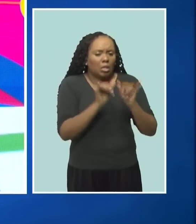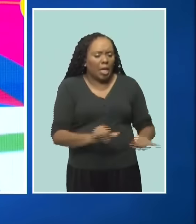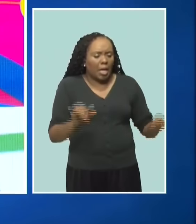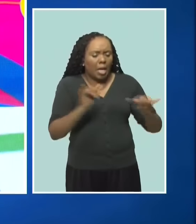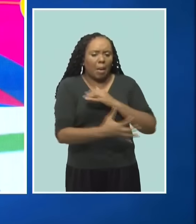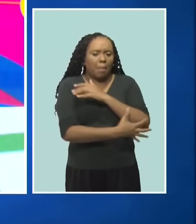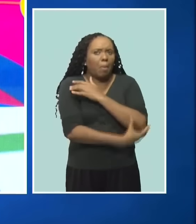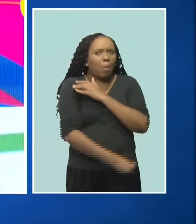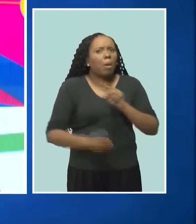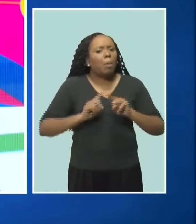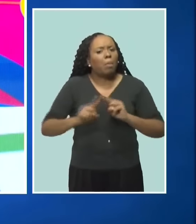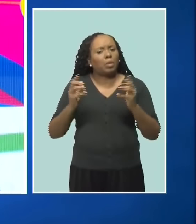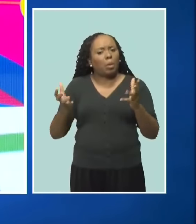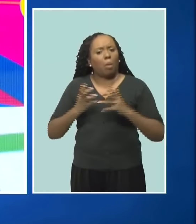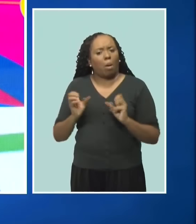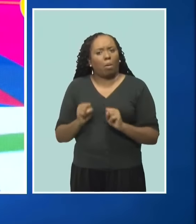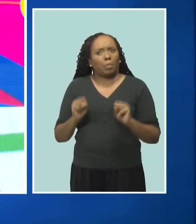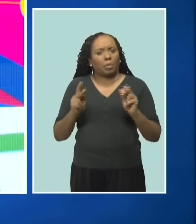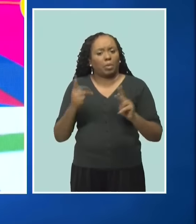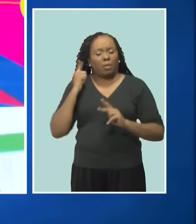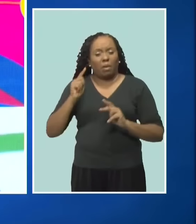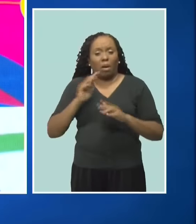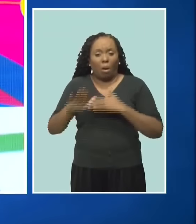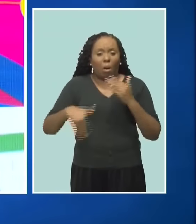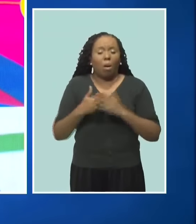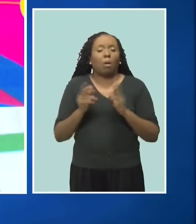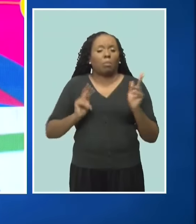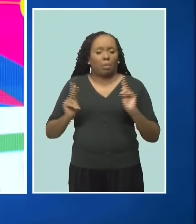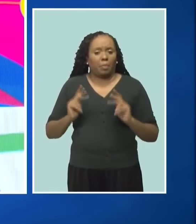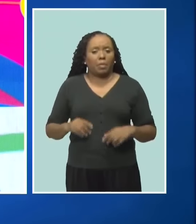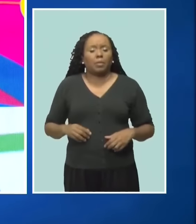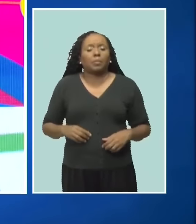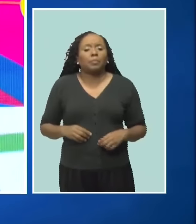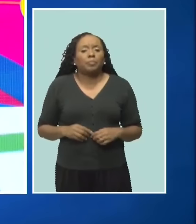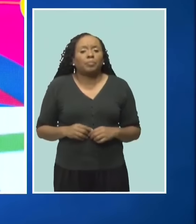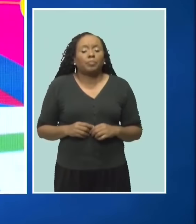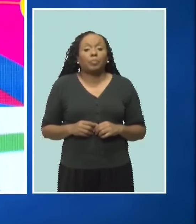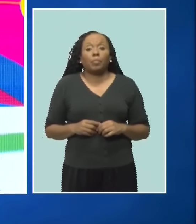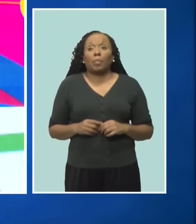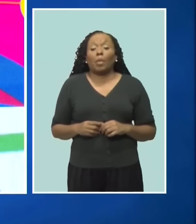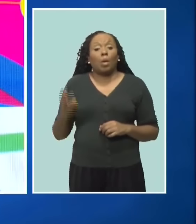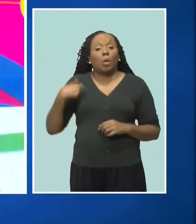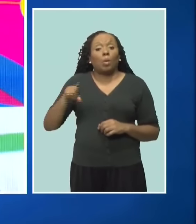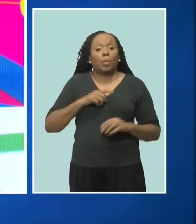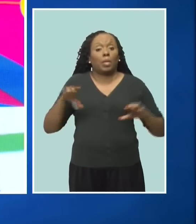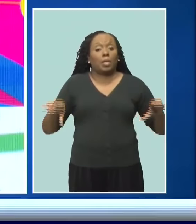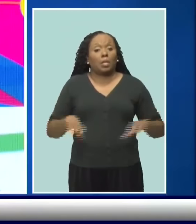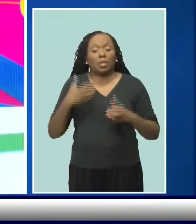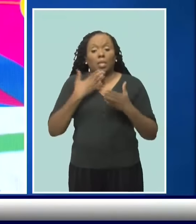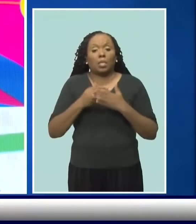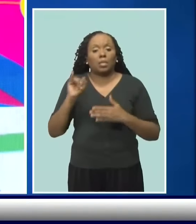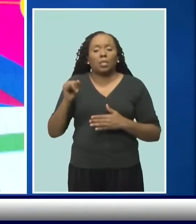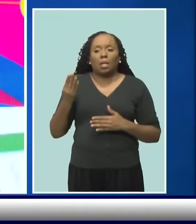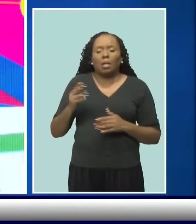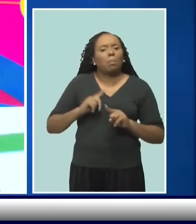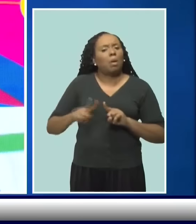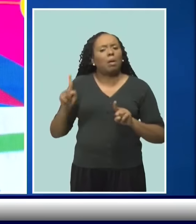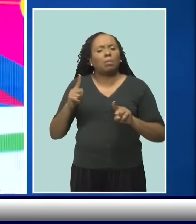for all. We have done well, but we will never be able to put ourselves to